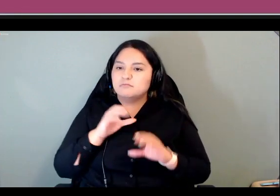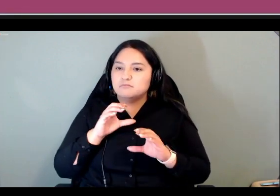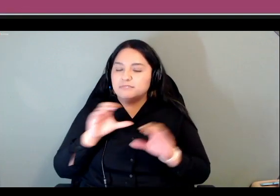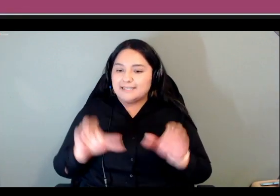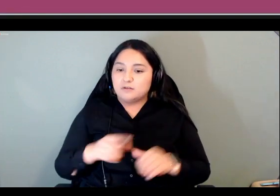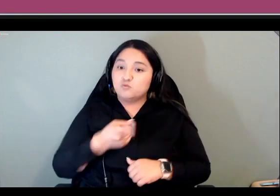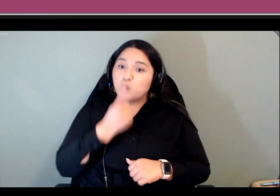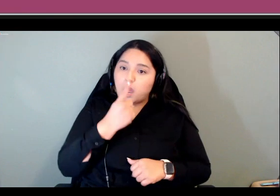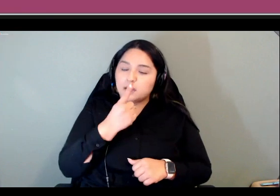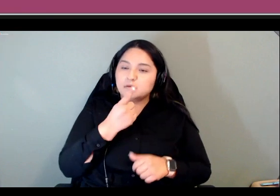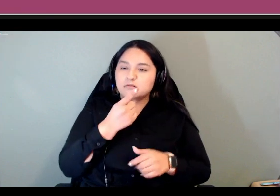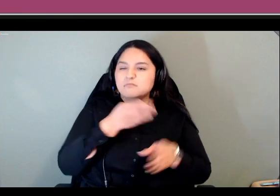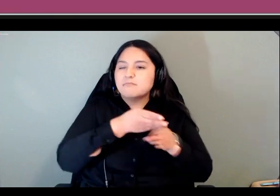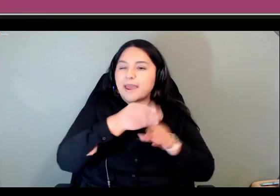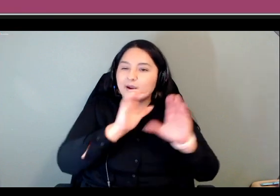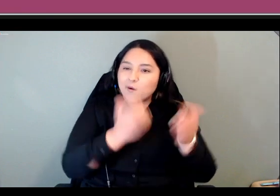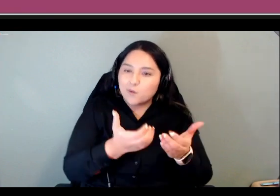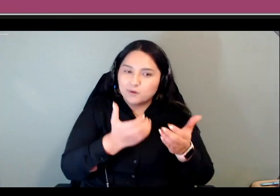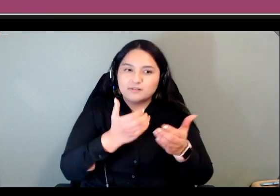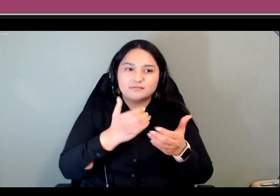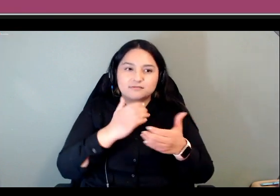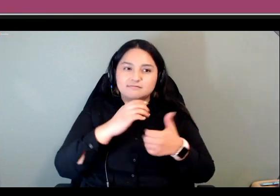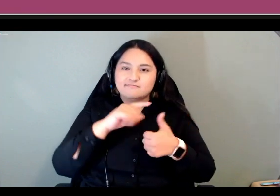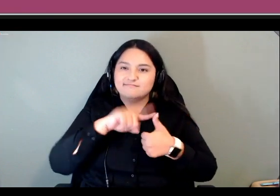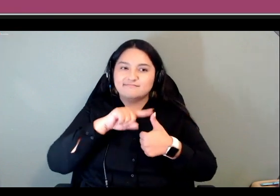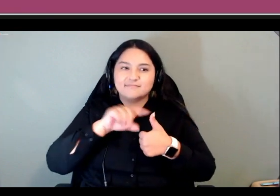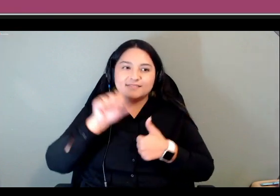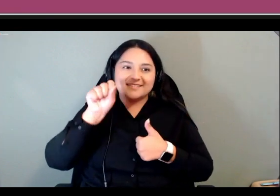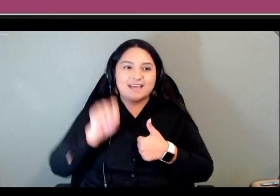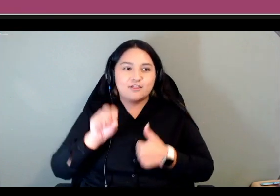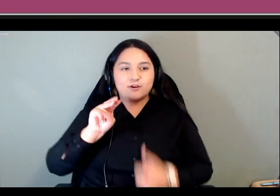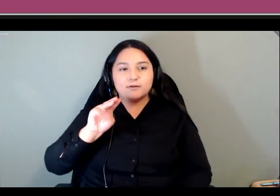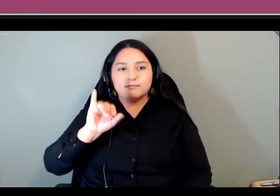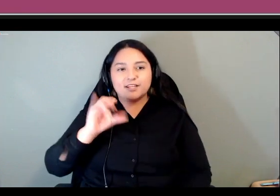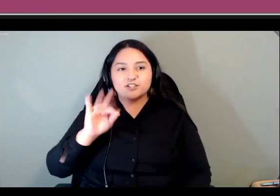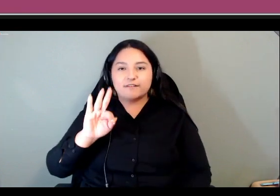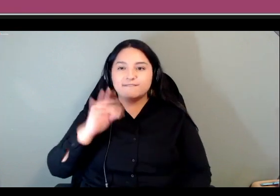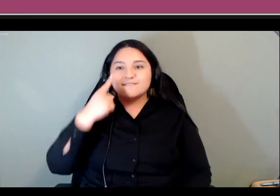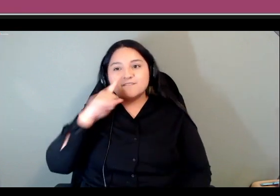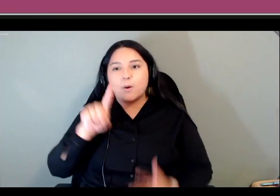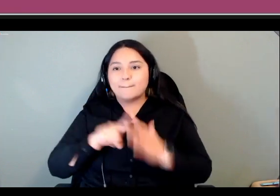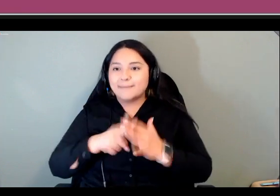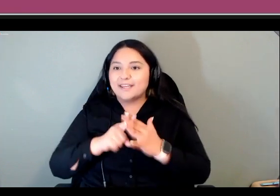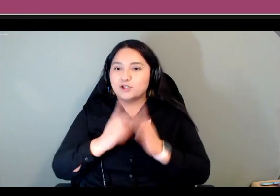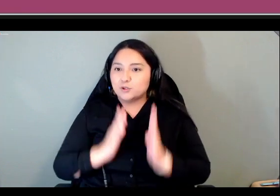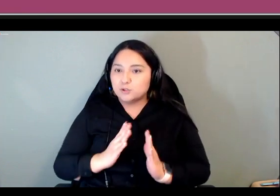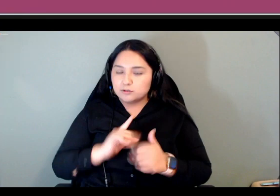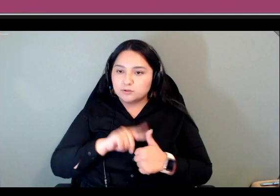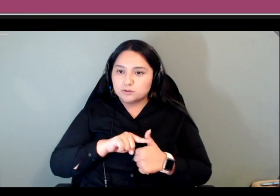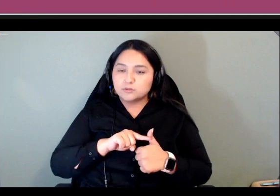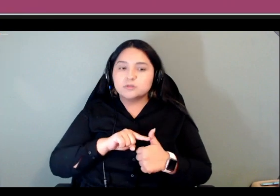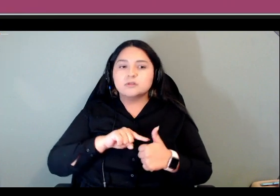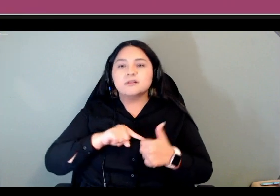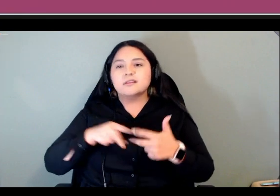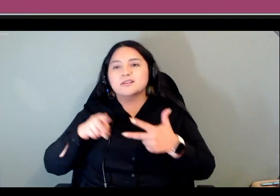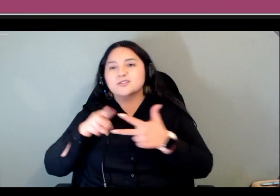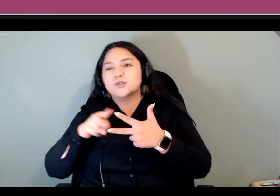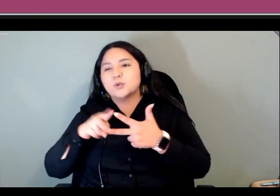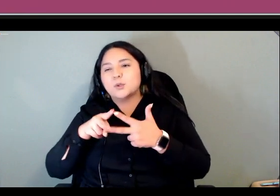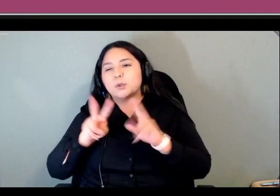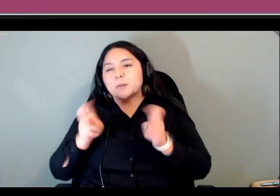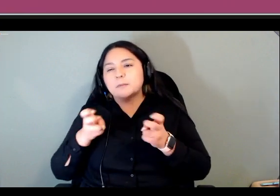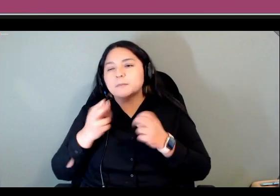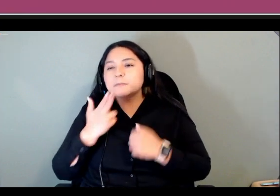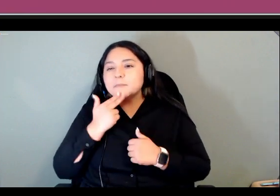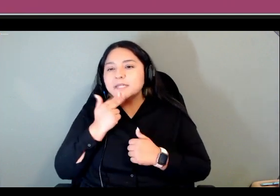main course, which is the top one you see there, the Southern Michif for beginners. And then we did 2 kind of mini courses